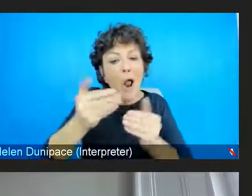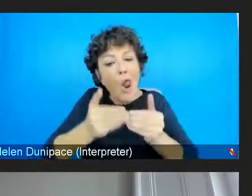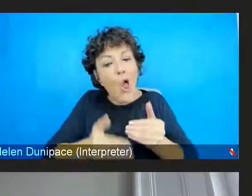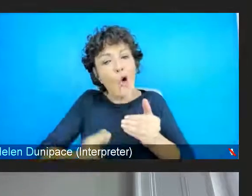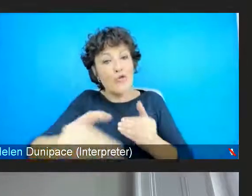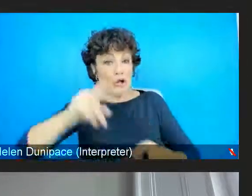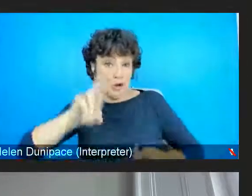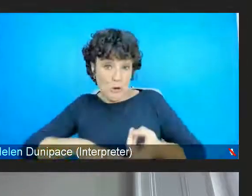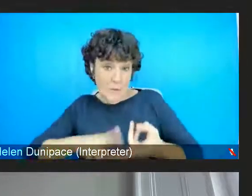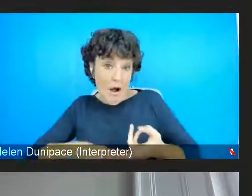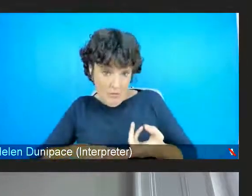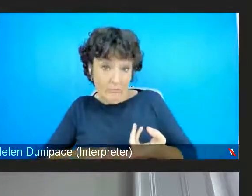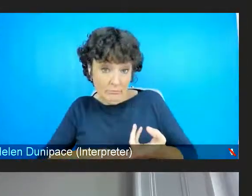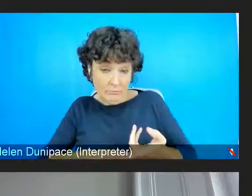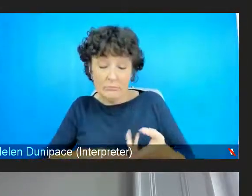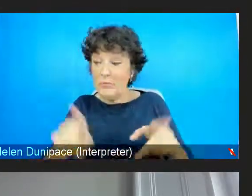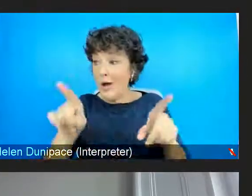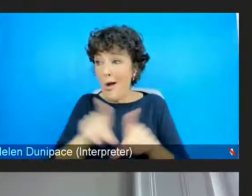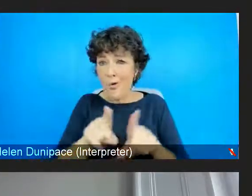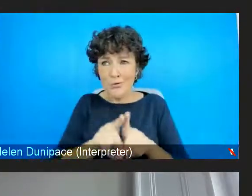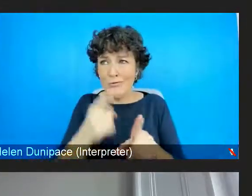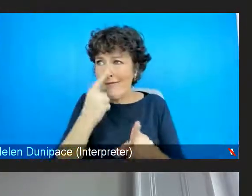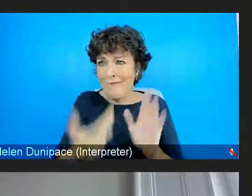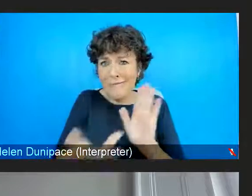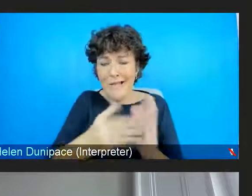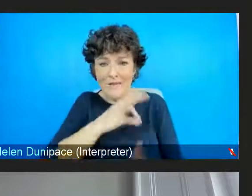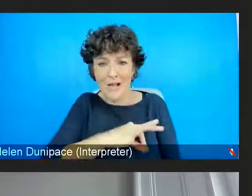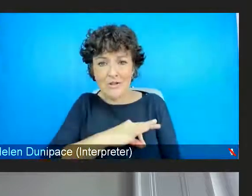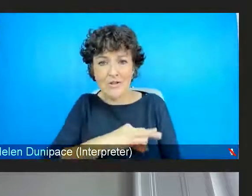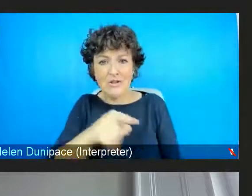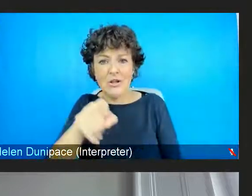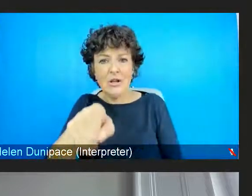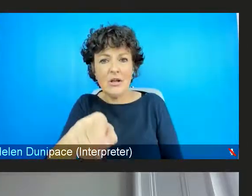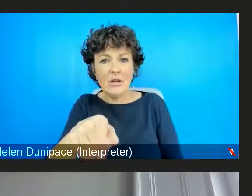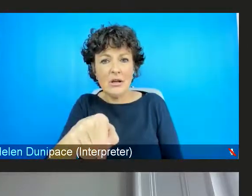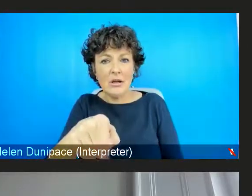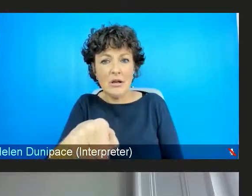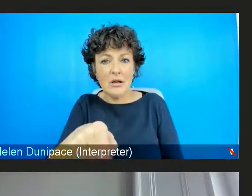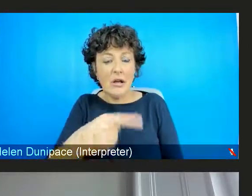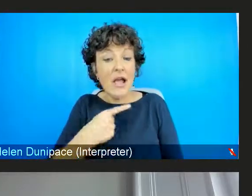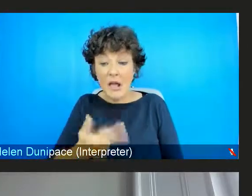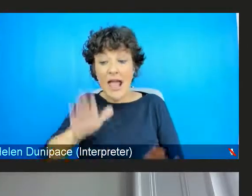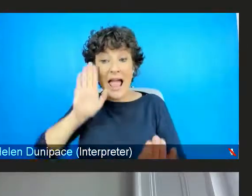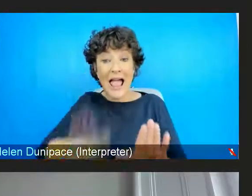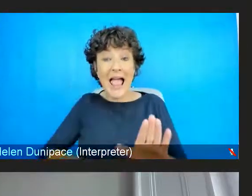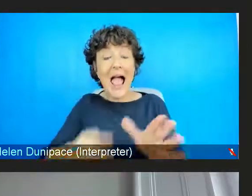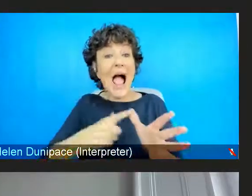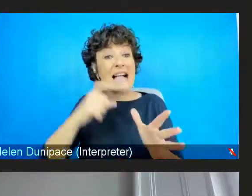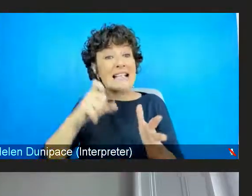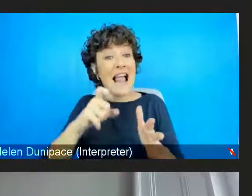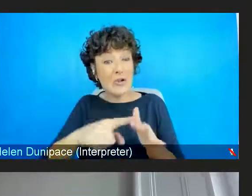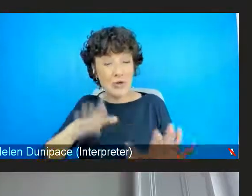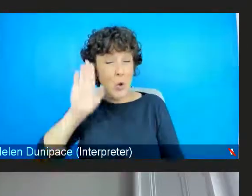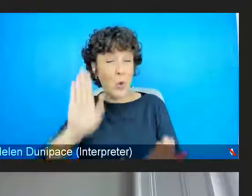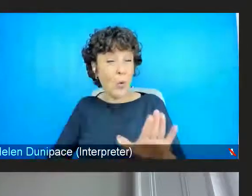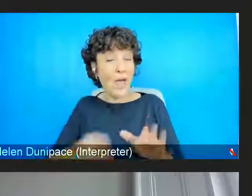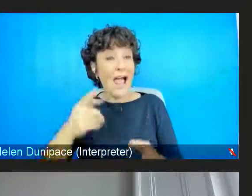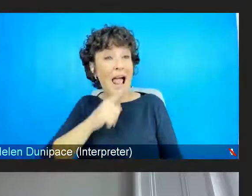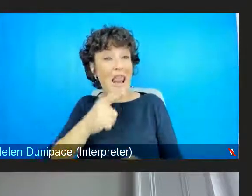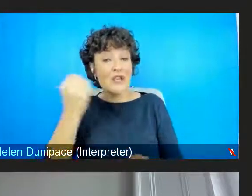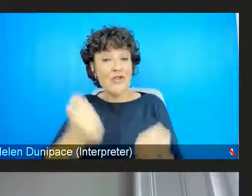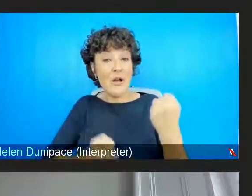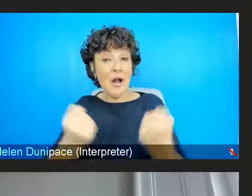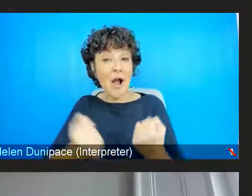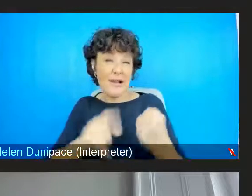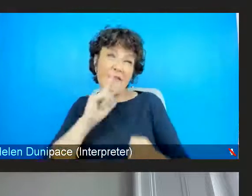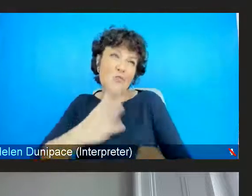run. And there are all sorts of other things, like the acceleration on petrol on electric cars is rather nice as well, if you're into the Jeremy